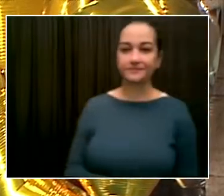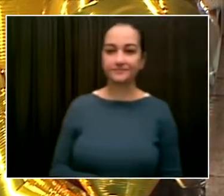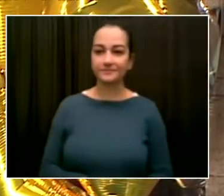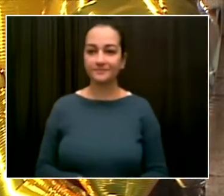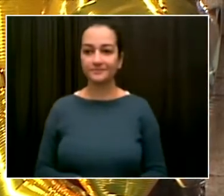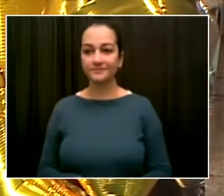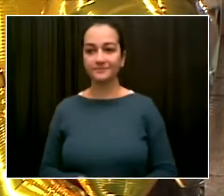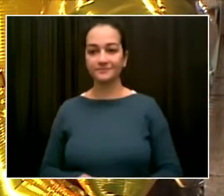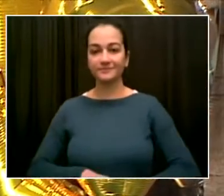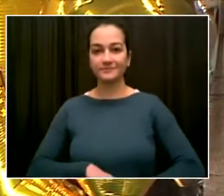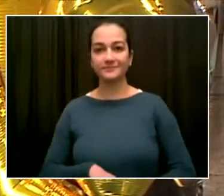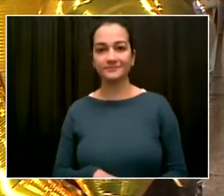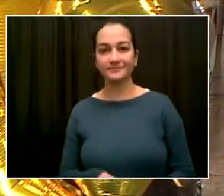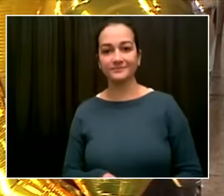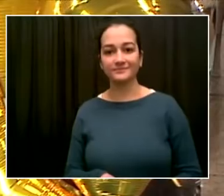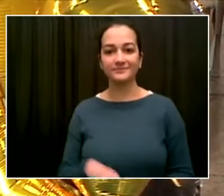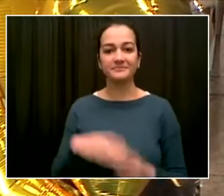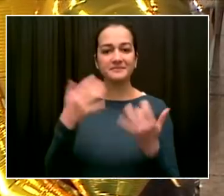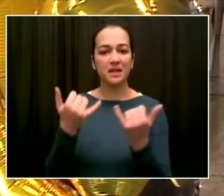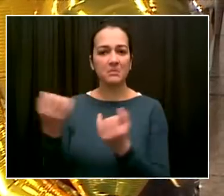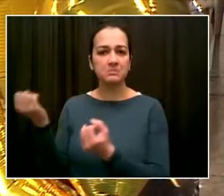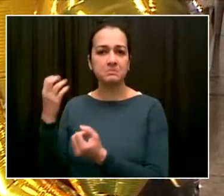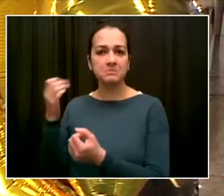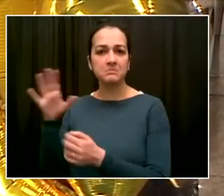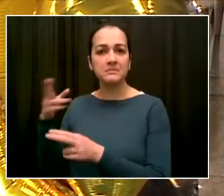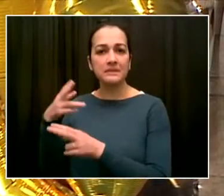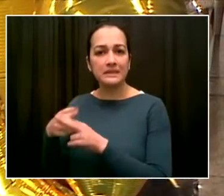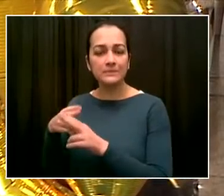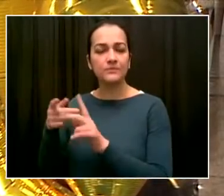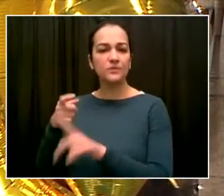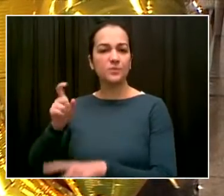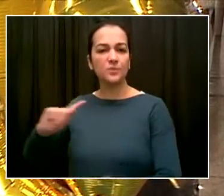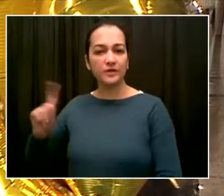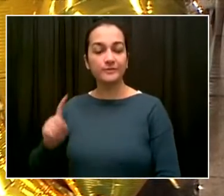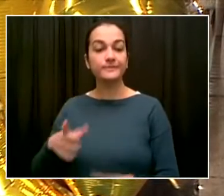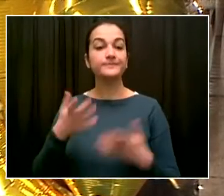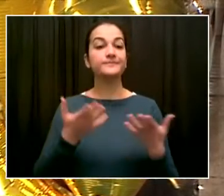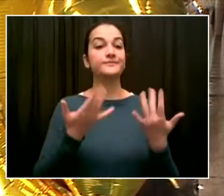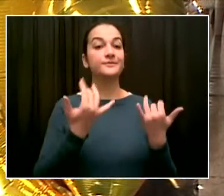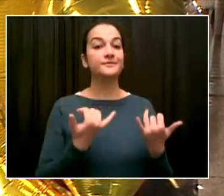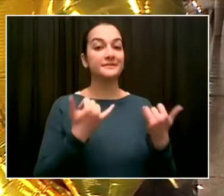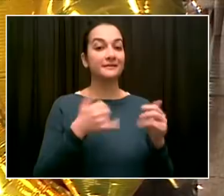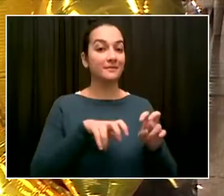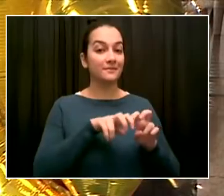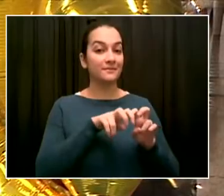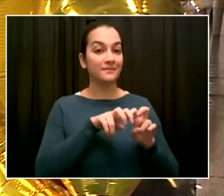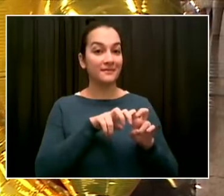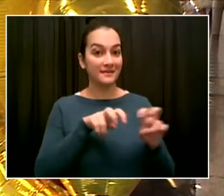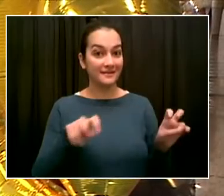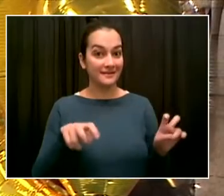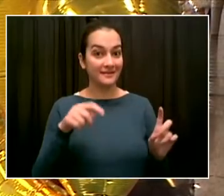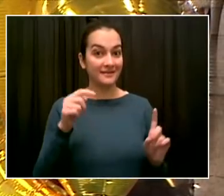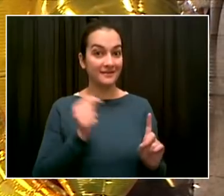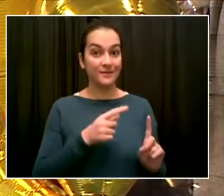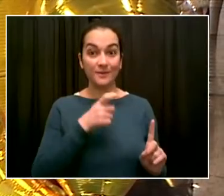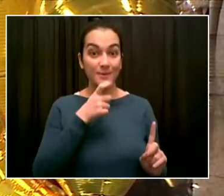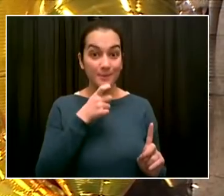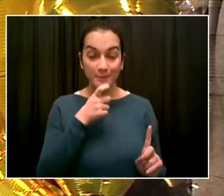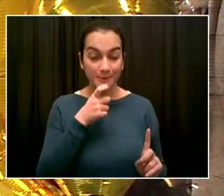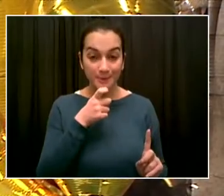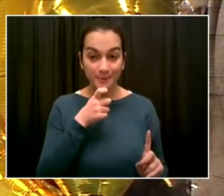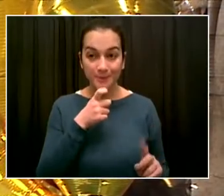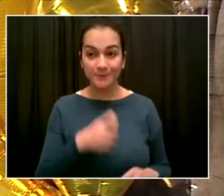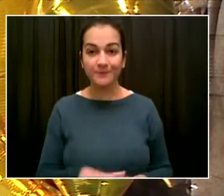of each journalist. Good morning. We will now begin our Q&A. As a reminder, we are joined by Dr.